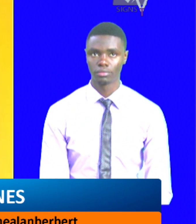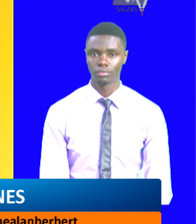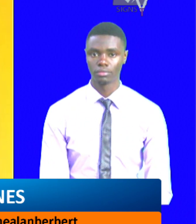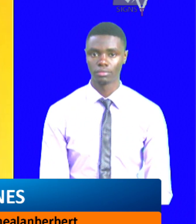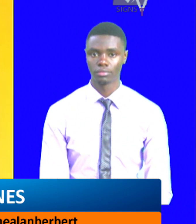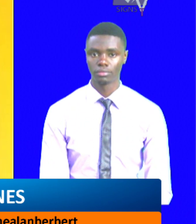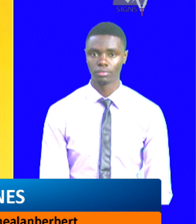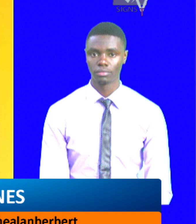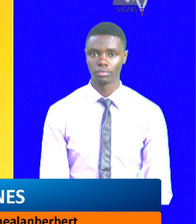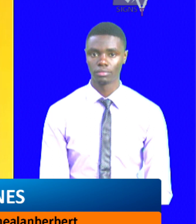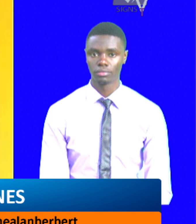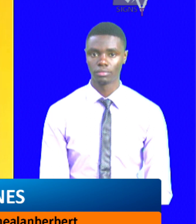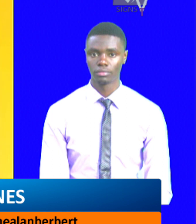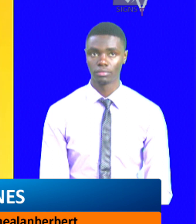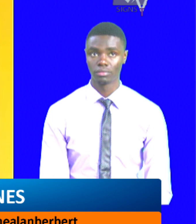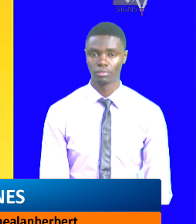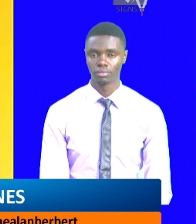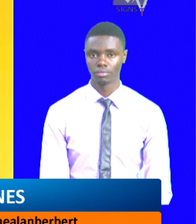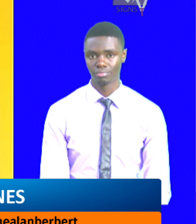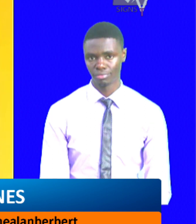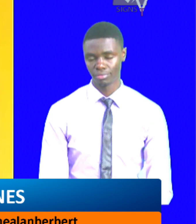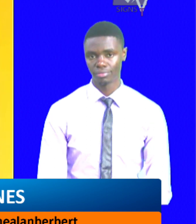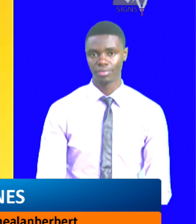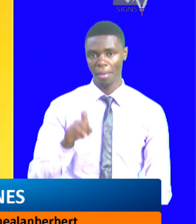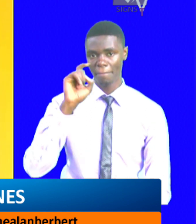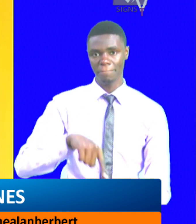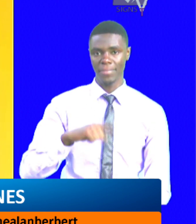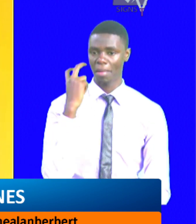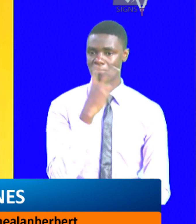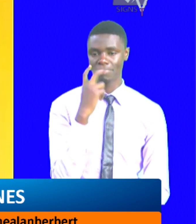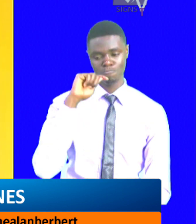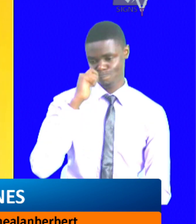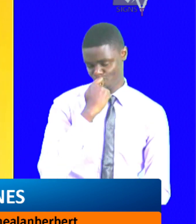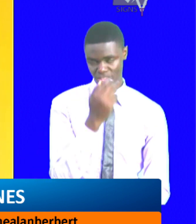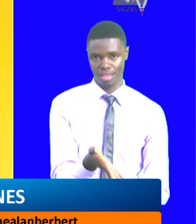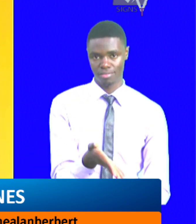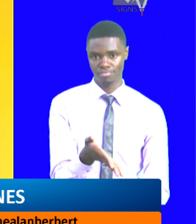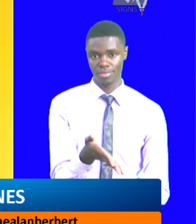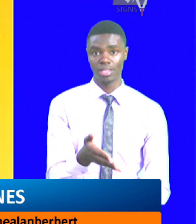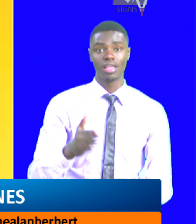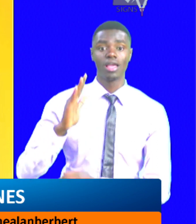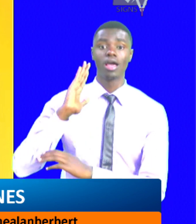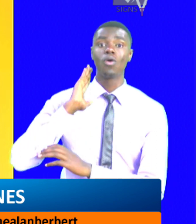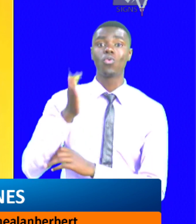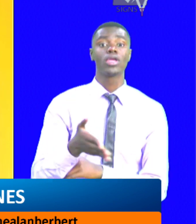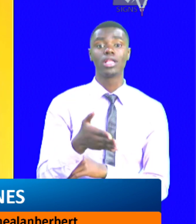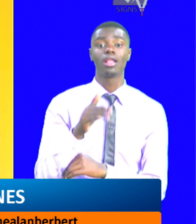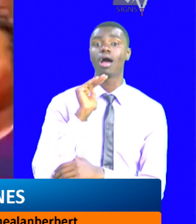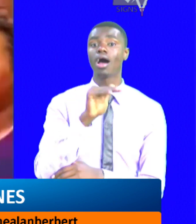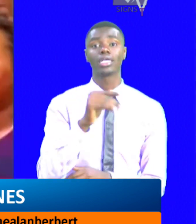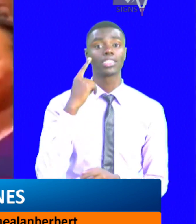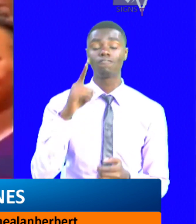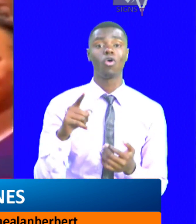States. Keep your mouth shut when you hear. Otherwise, you will call for your